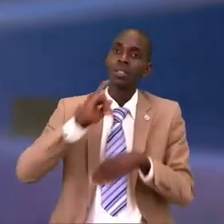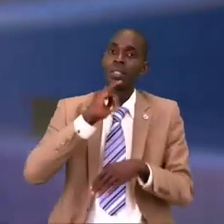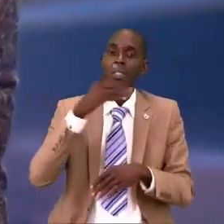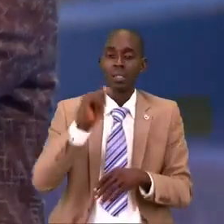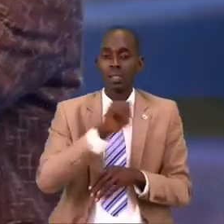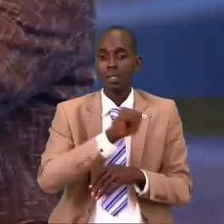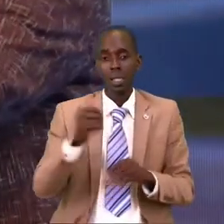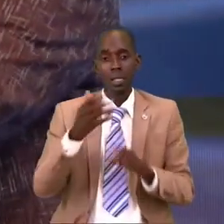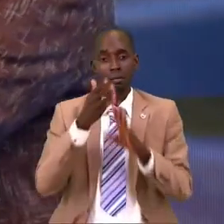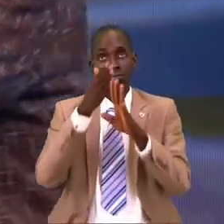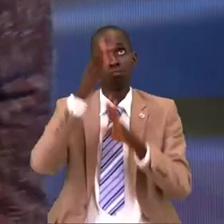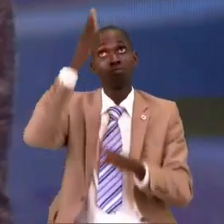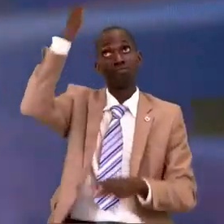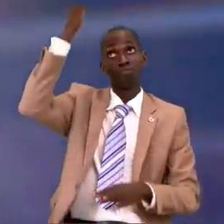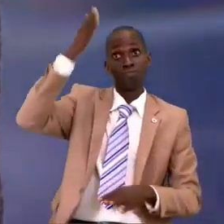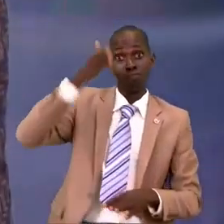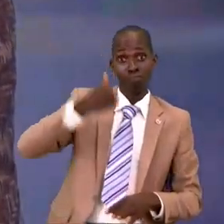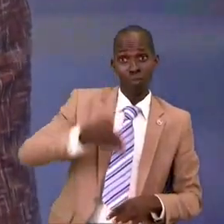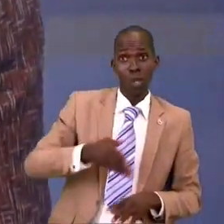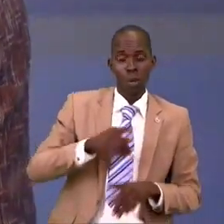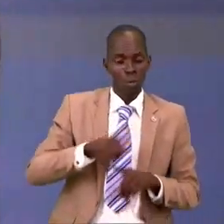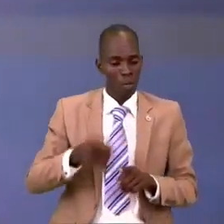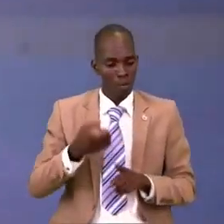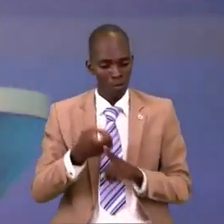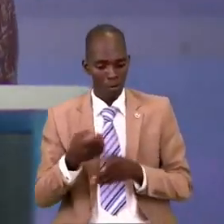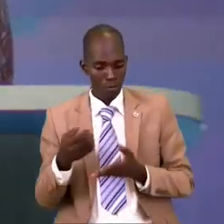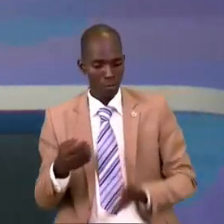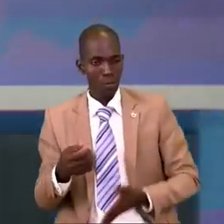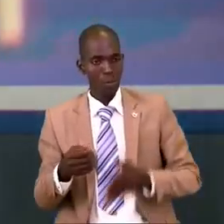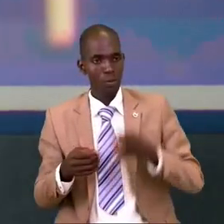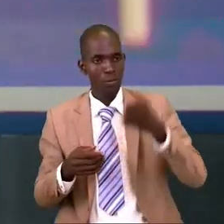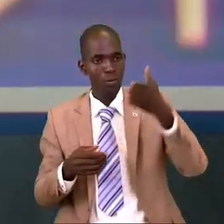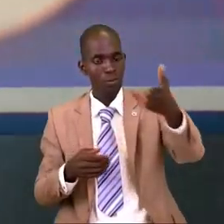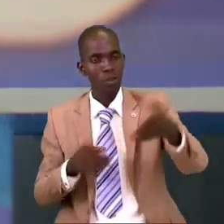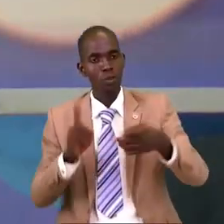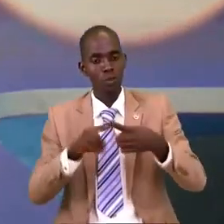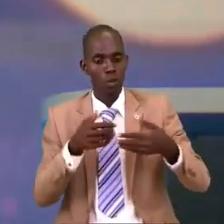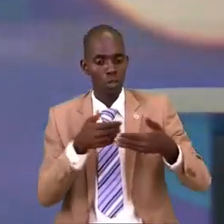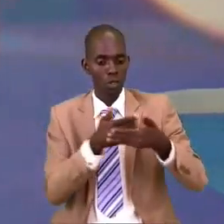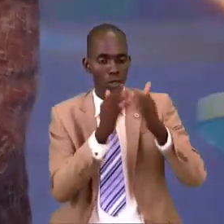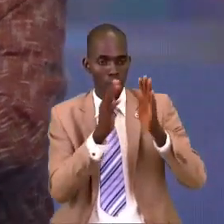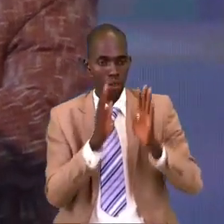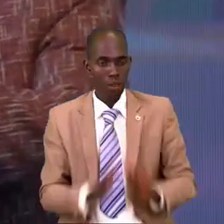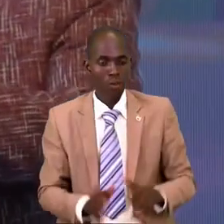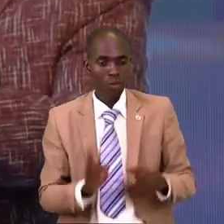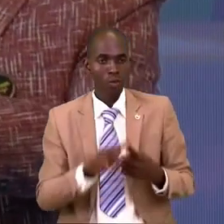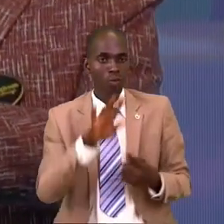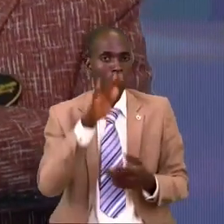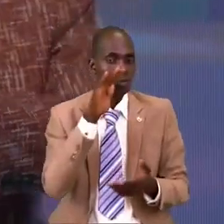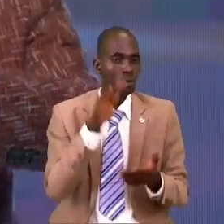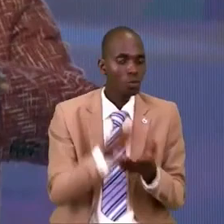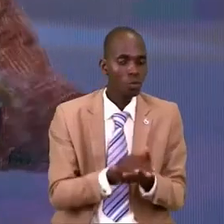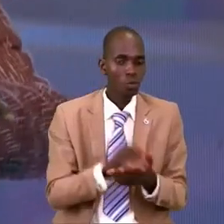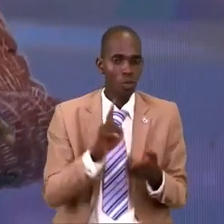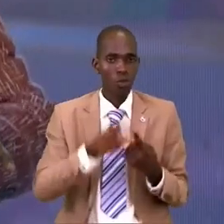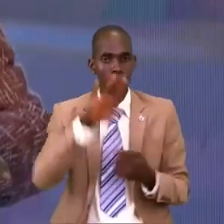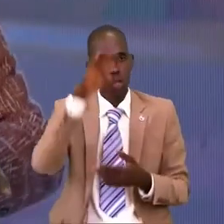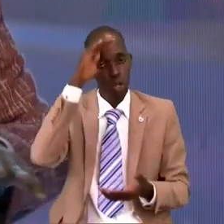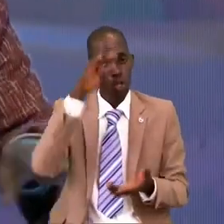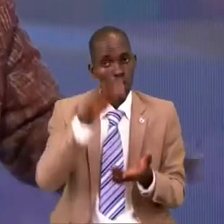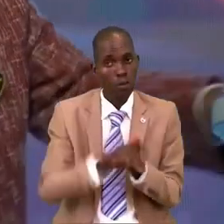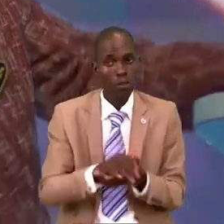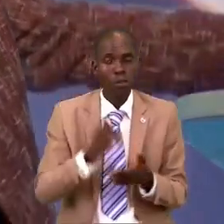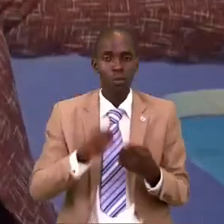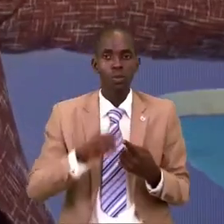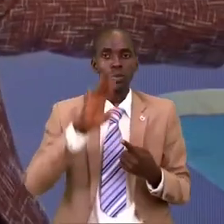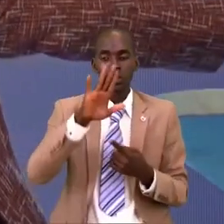your husband, to your colleagues, to your friends, to the people around you, that you